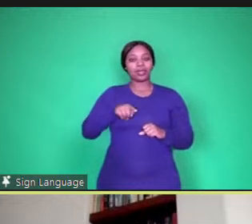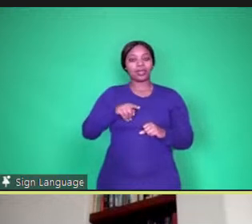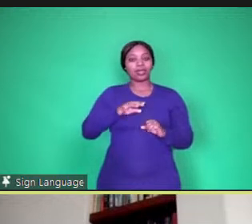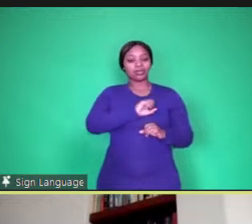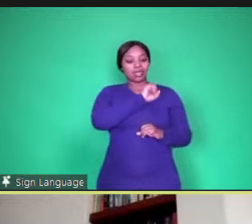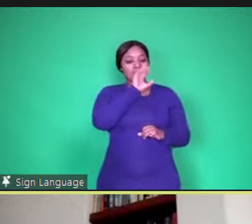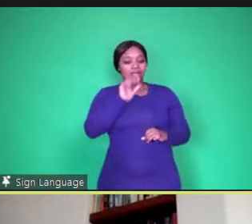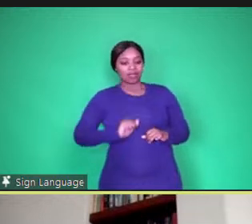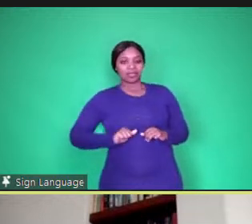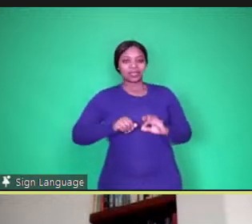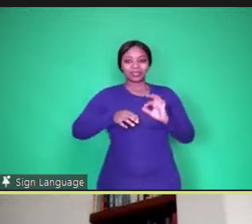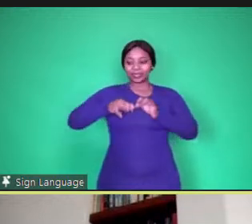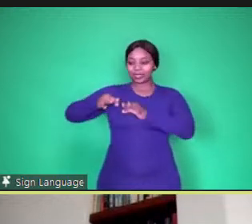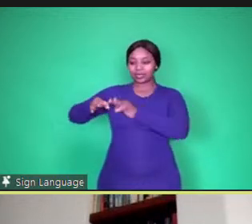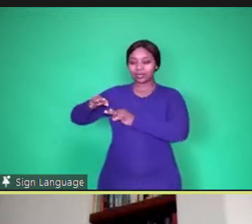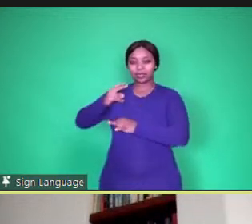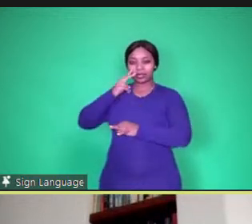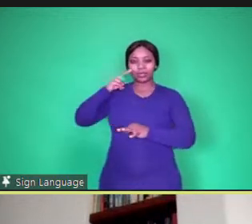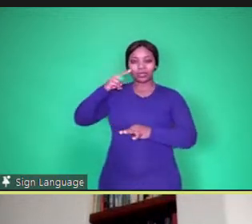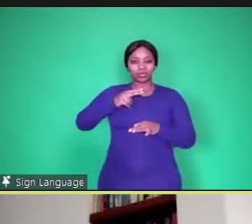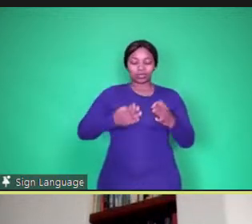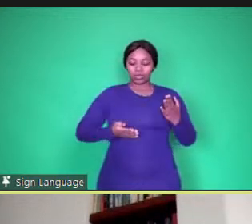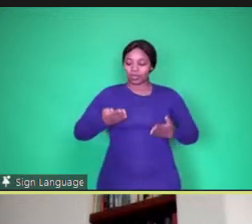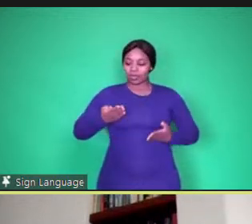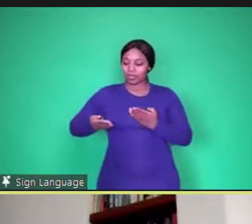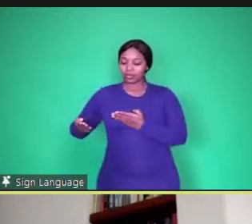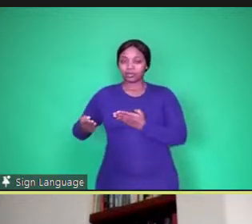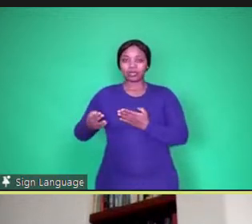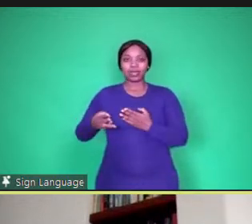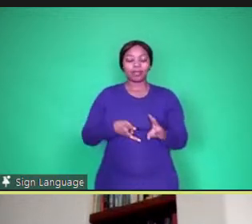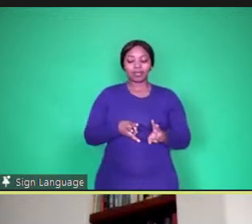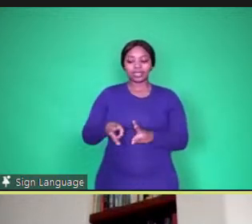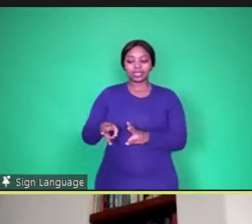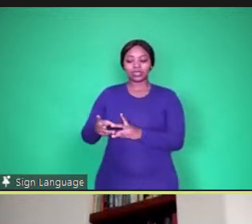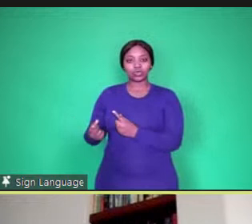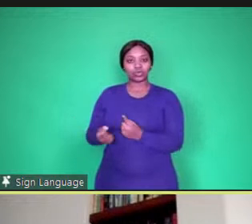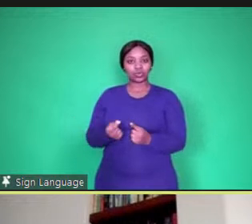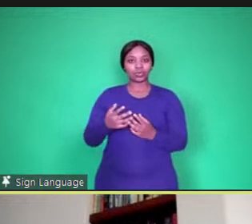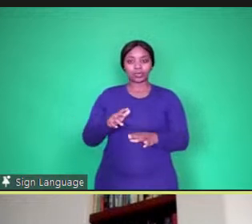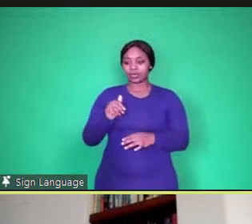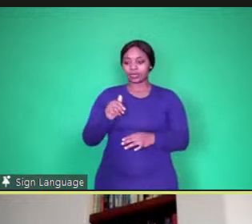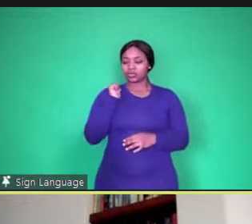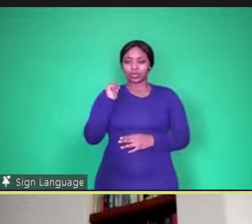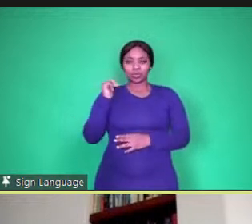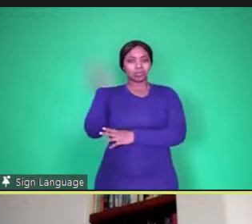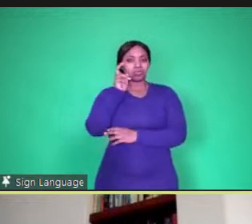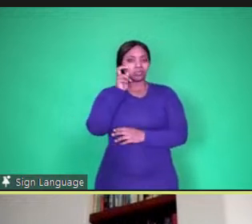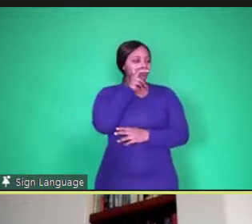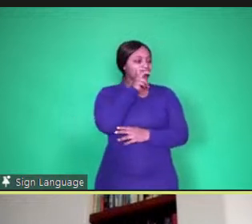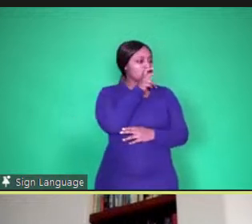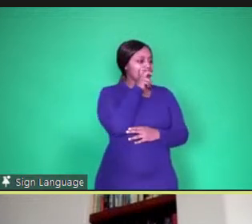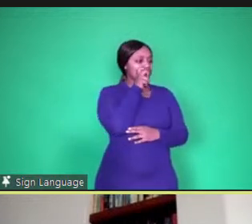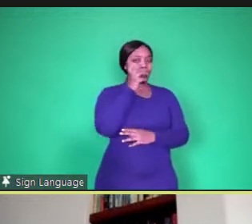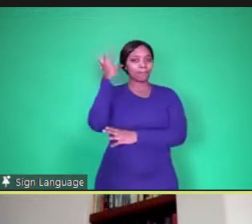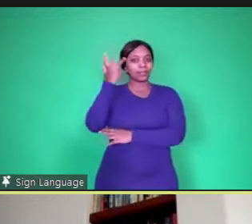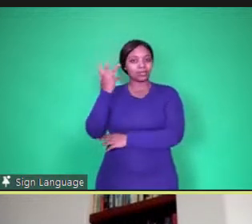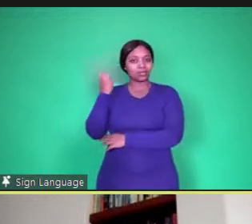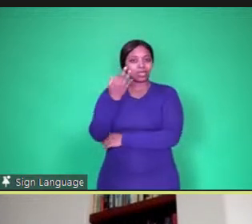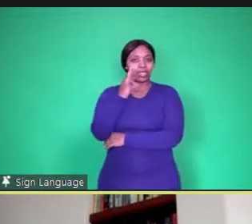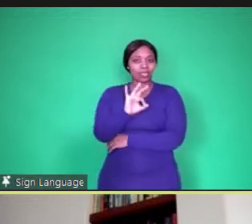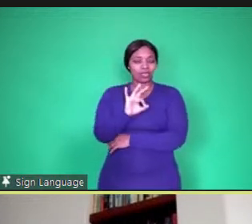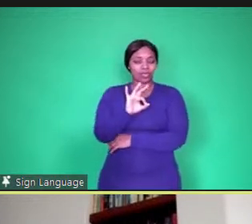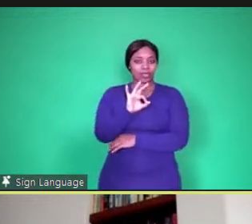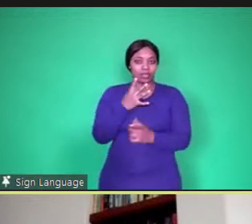measurement. And it talks a lot to at least 3 of the presentations that I've heard yesterday by Pedzai, Karen,